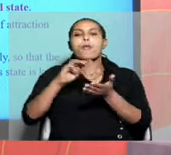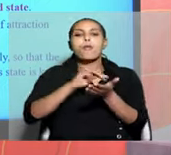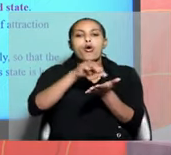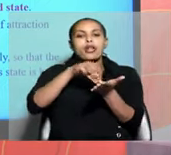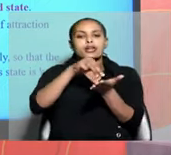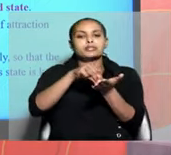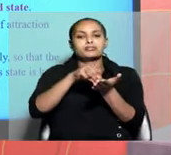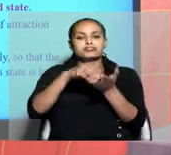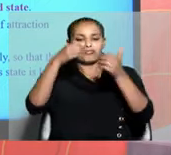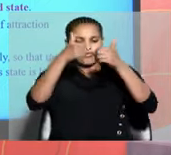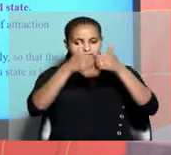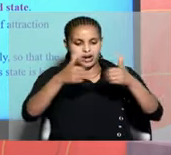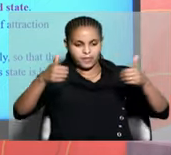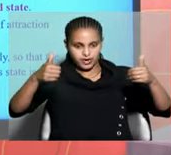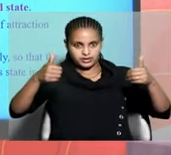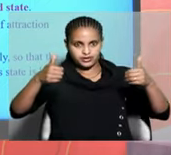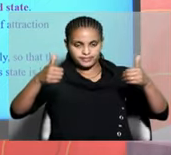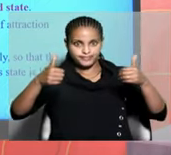are far apart.